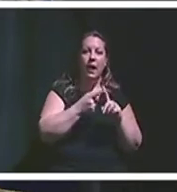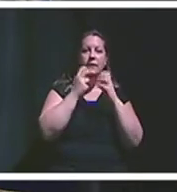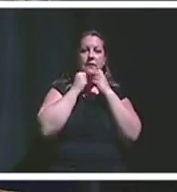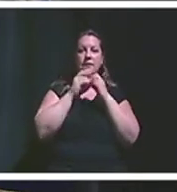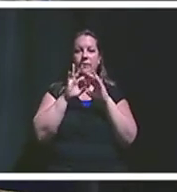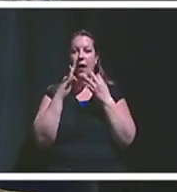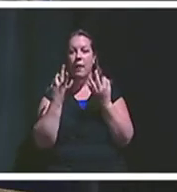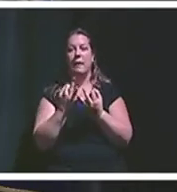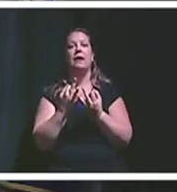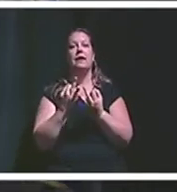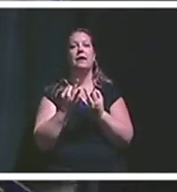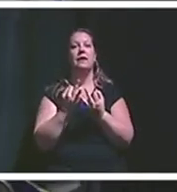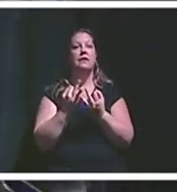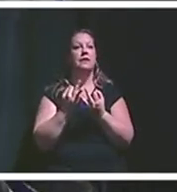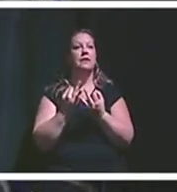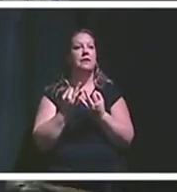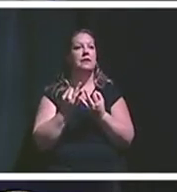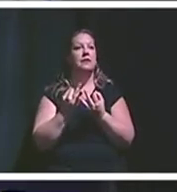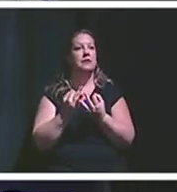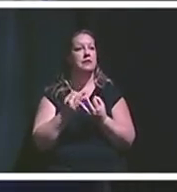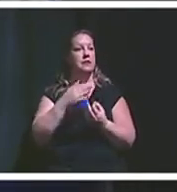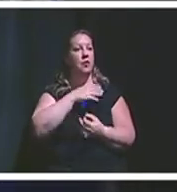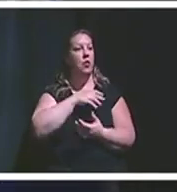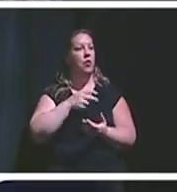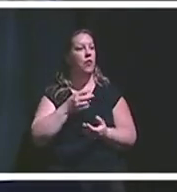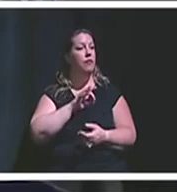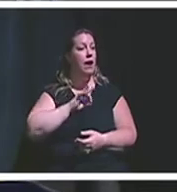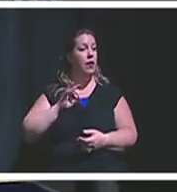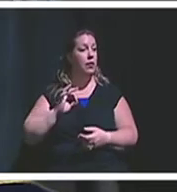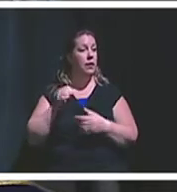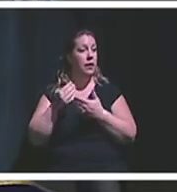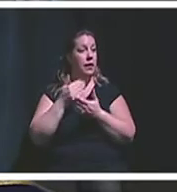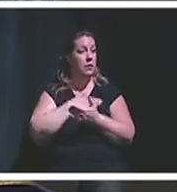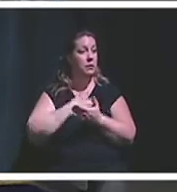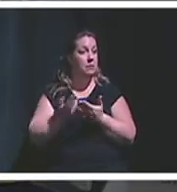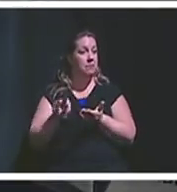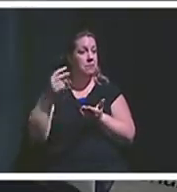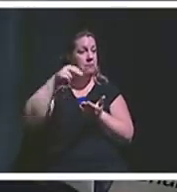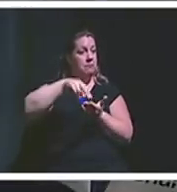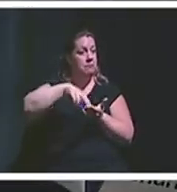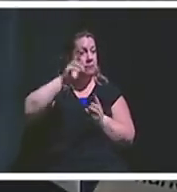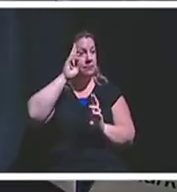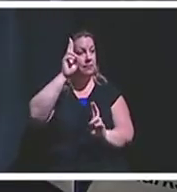this commencement. Faculty, please stand and be recognized.